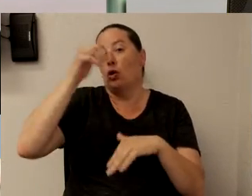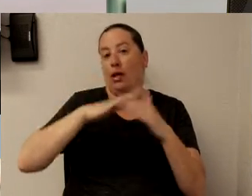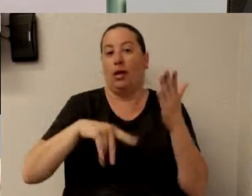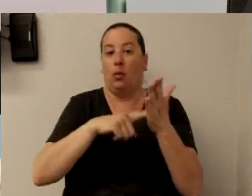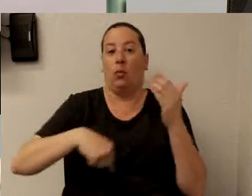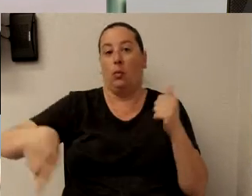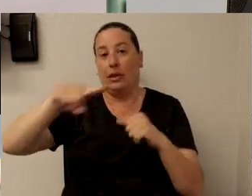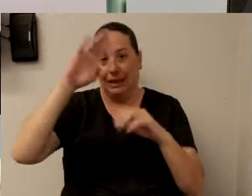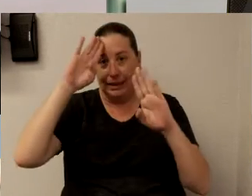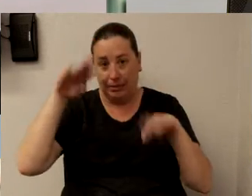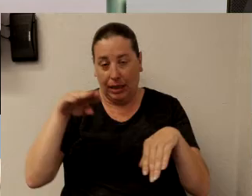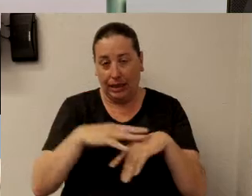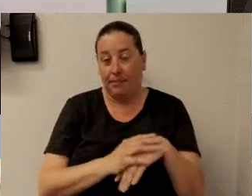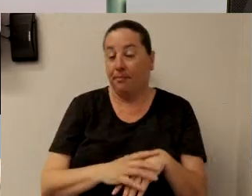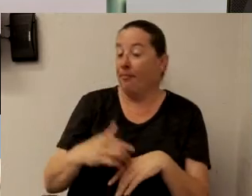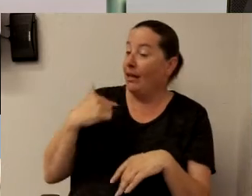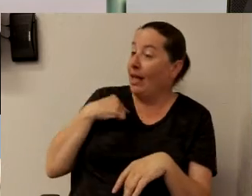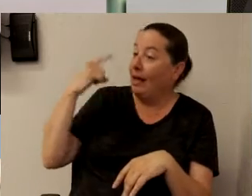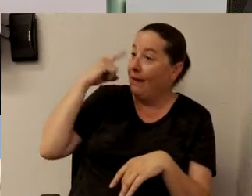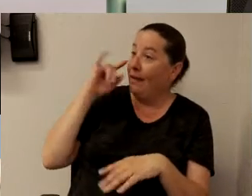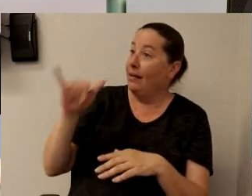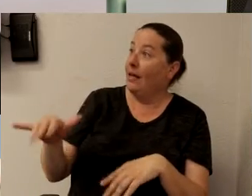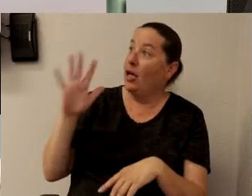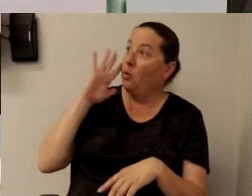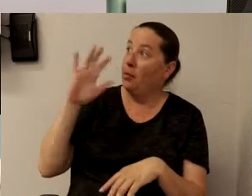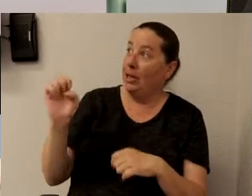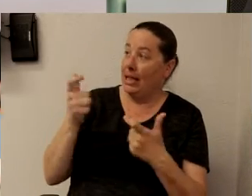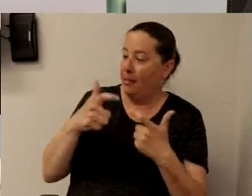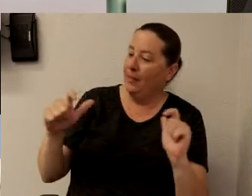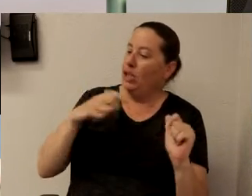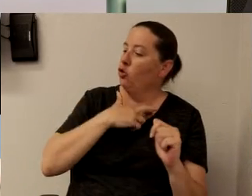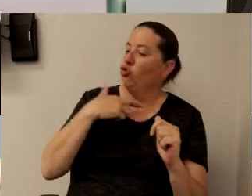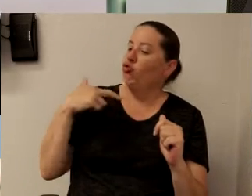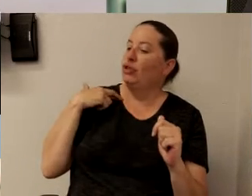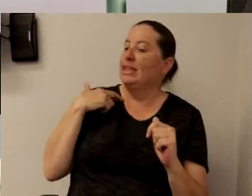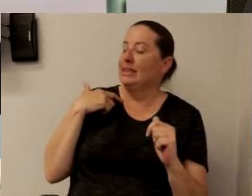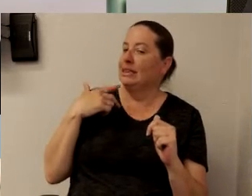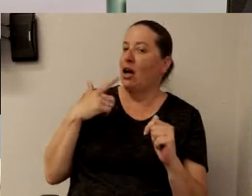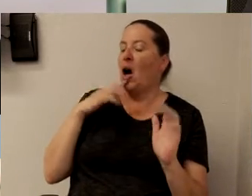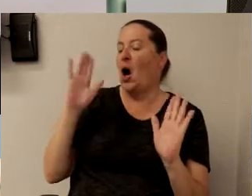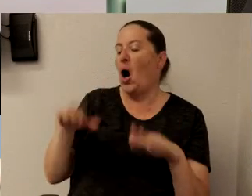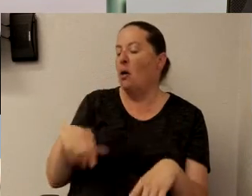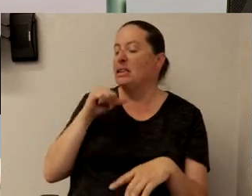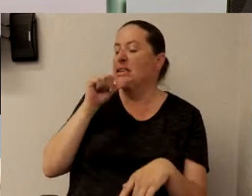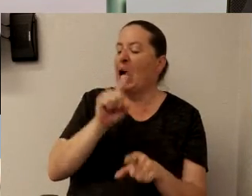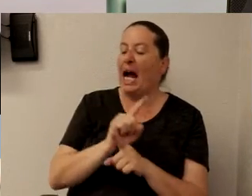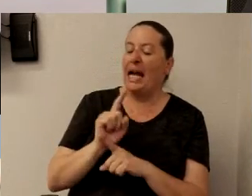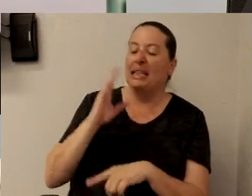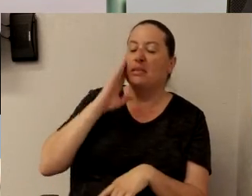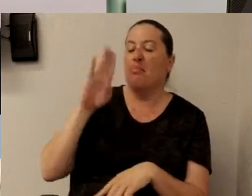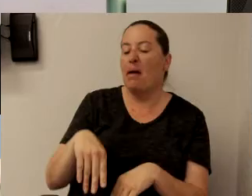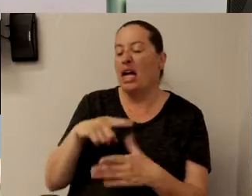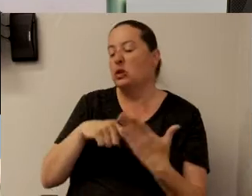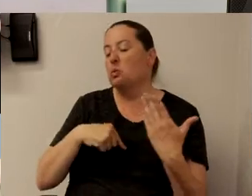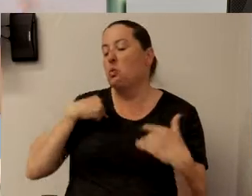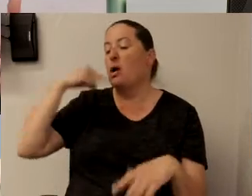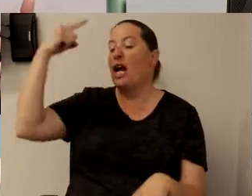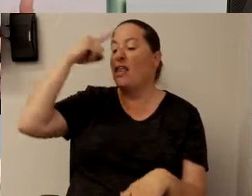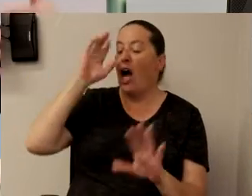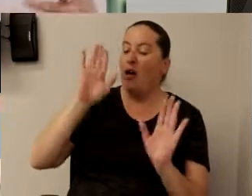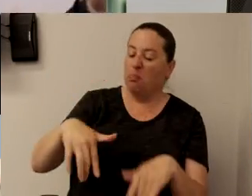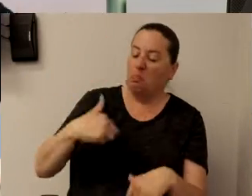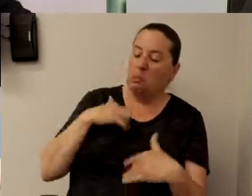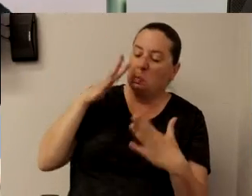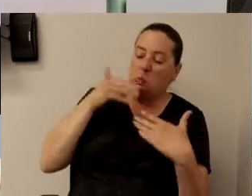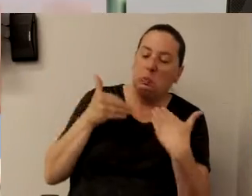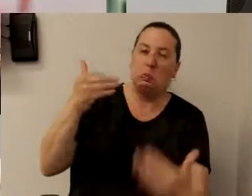Yeah, I would think that would be a big risk, is people saying, well, it's not going to be as bad as we thought it was going to be, so maybe I will go